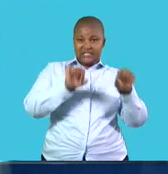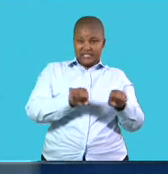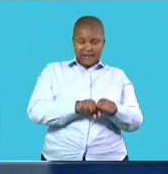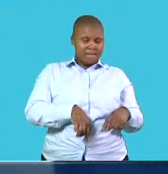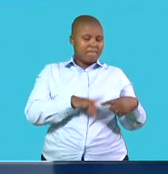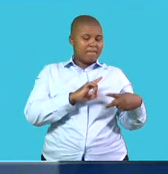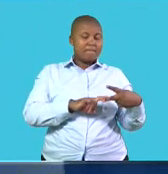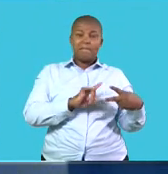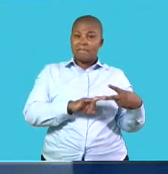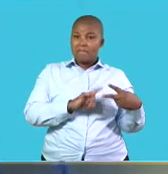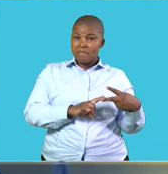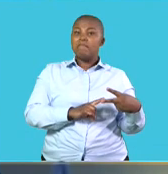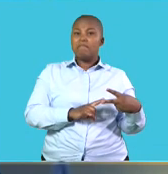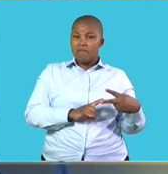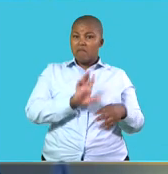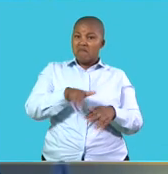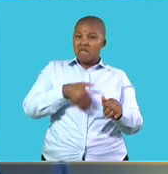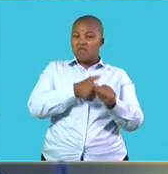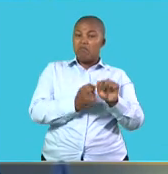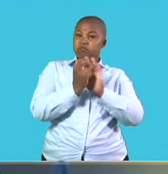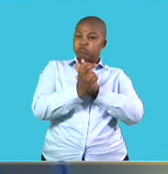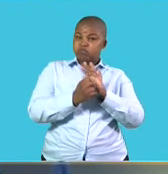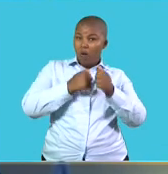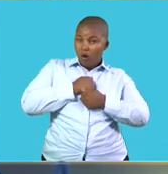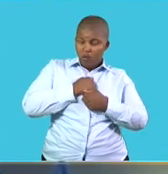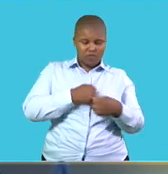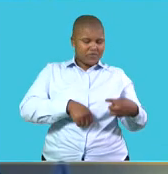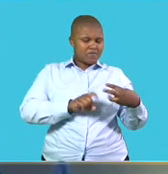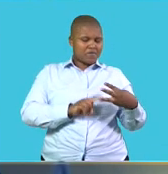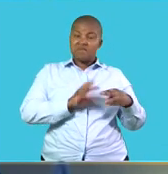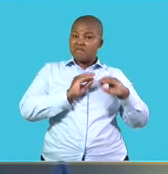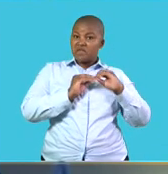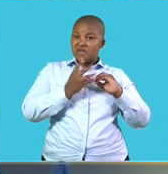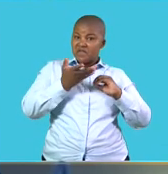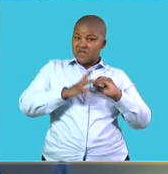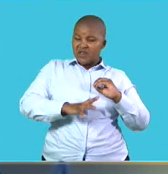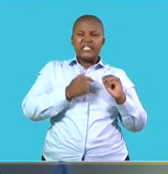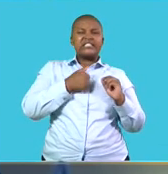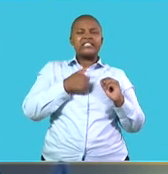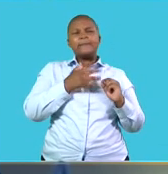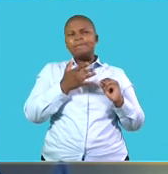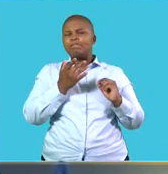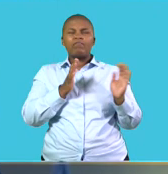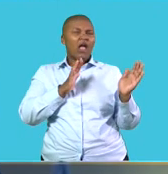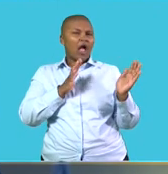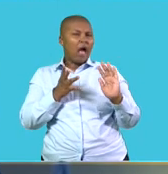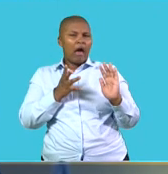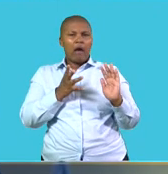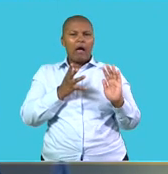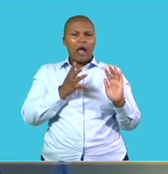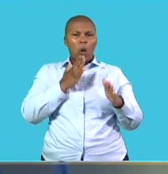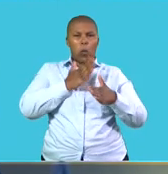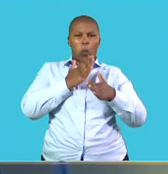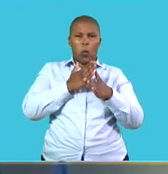renewed the adherence to our principles, we renewed how we can function as